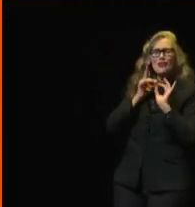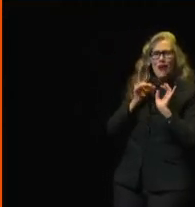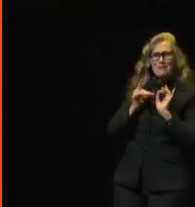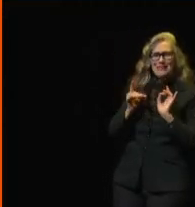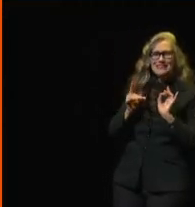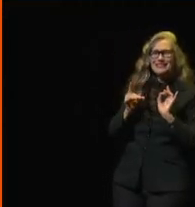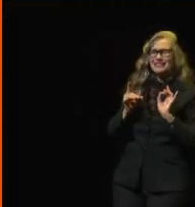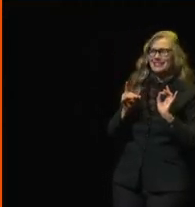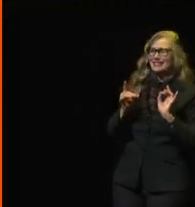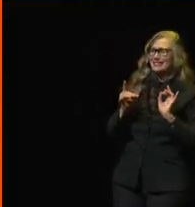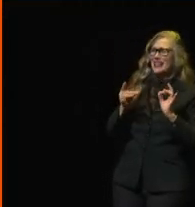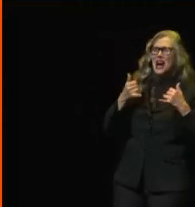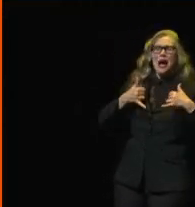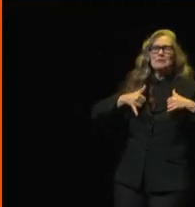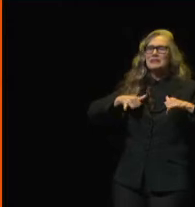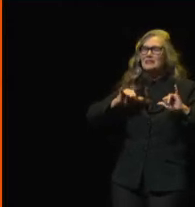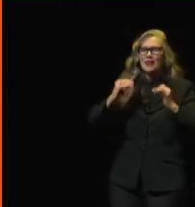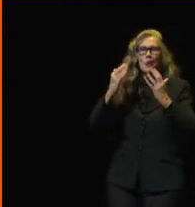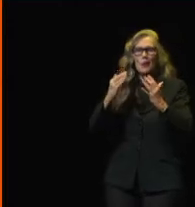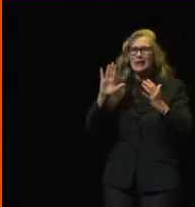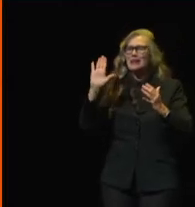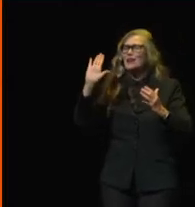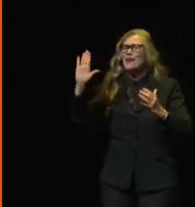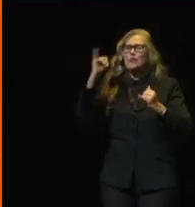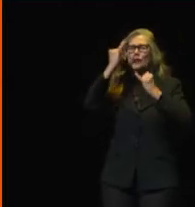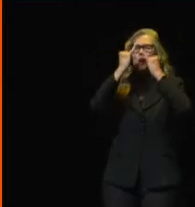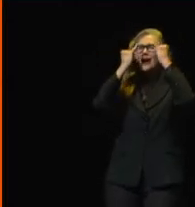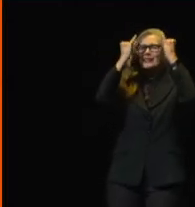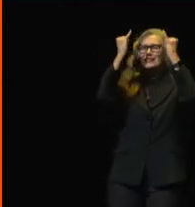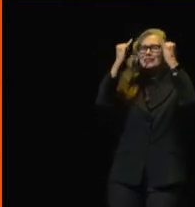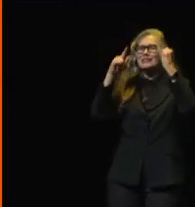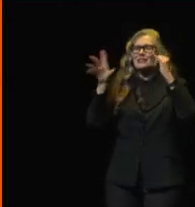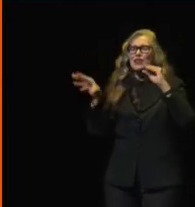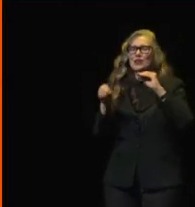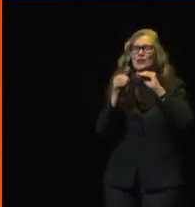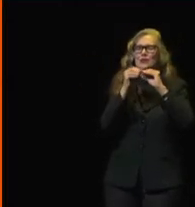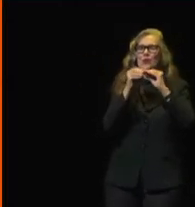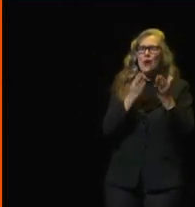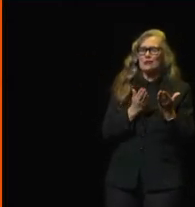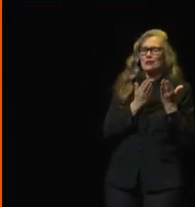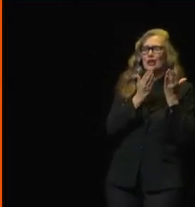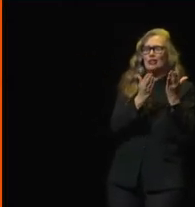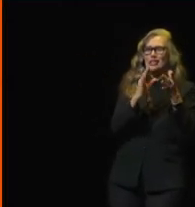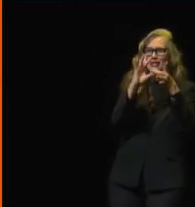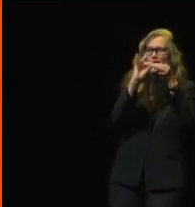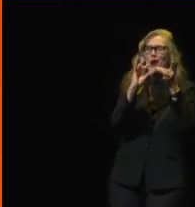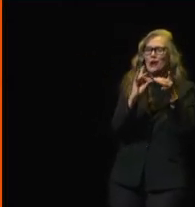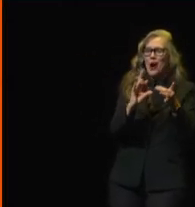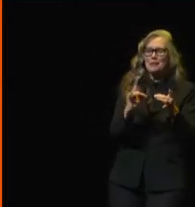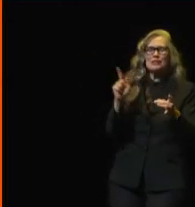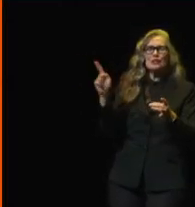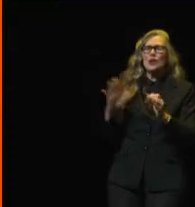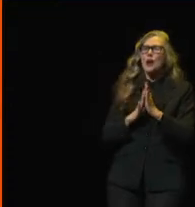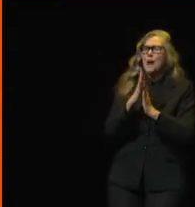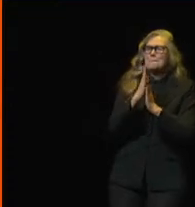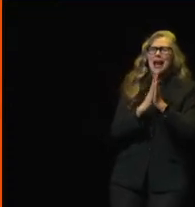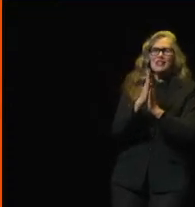and morally uncompromising comments. I think we will all, if we're lucky enough, we will